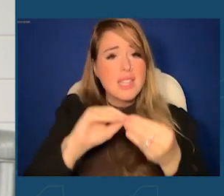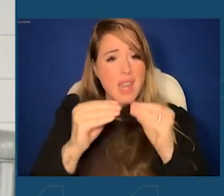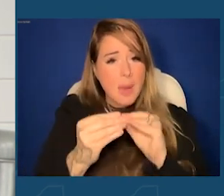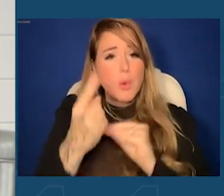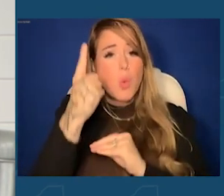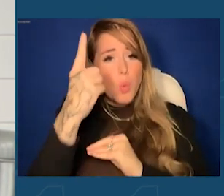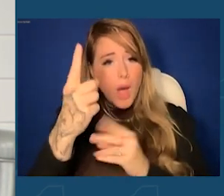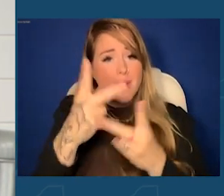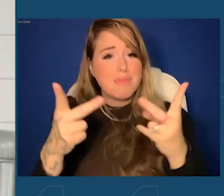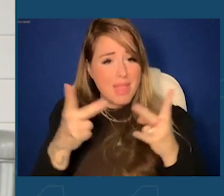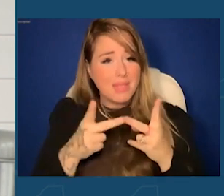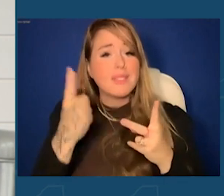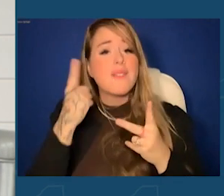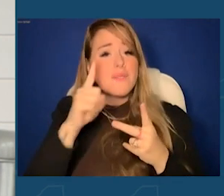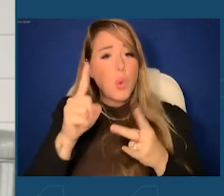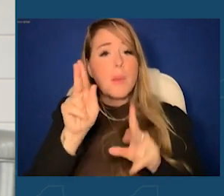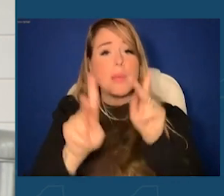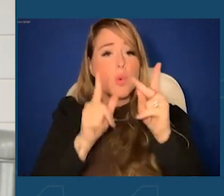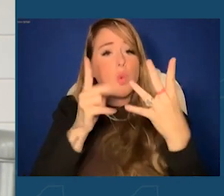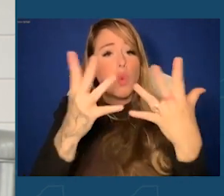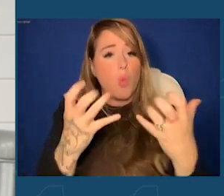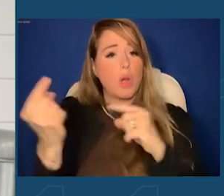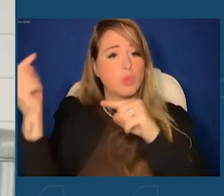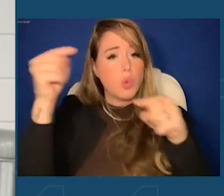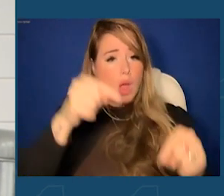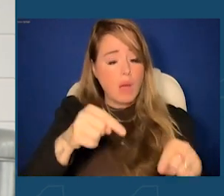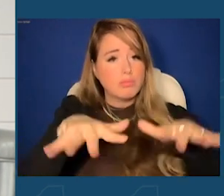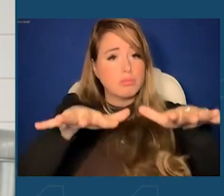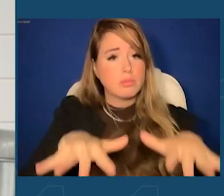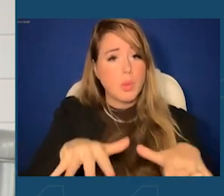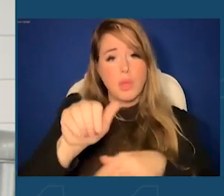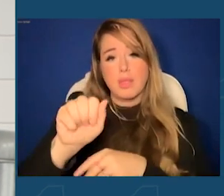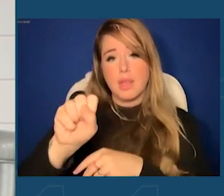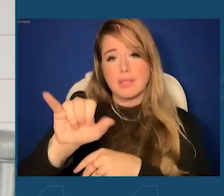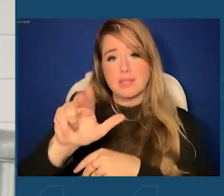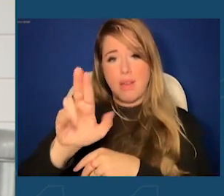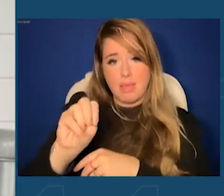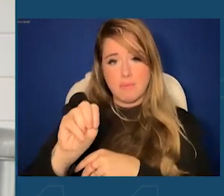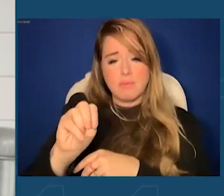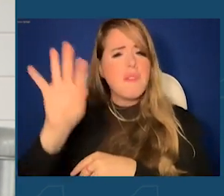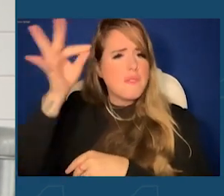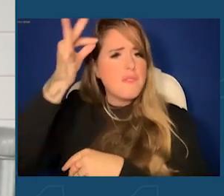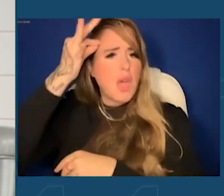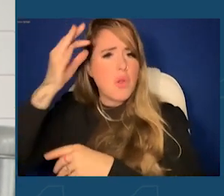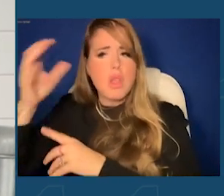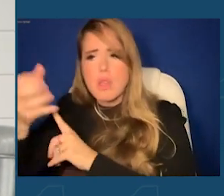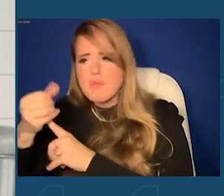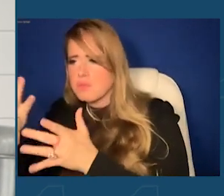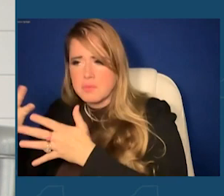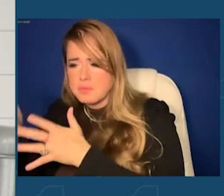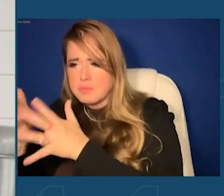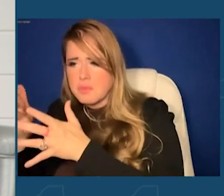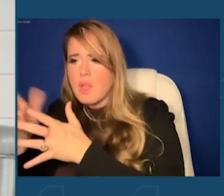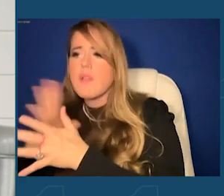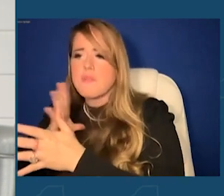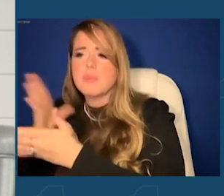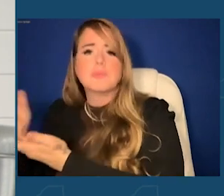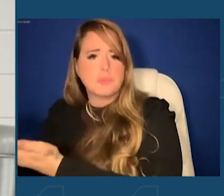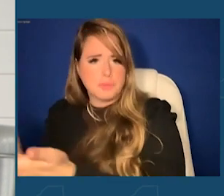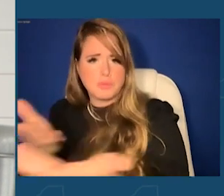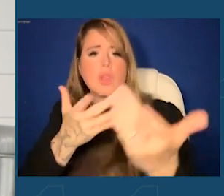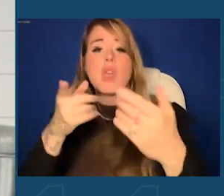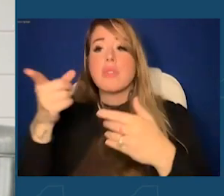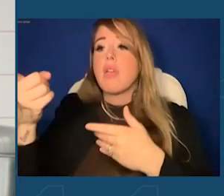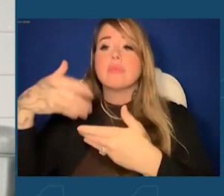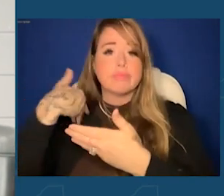destination for asylum seekers who have been released from federal custody, who are awaiting their next steps in the process.